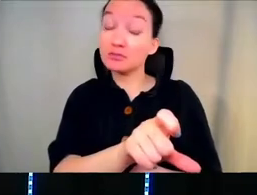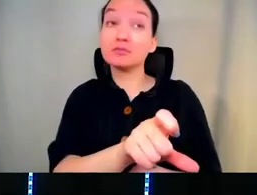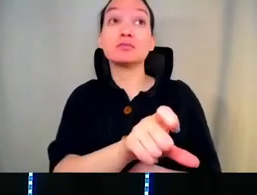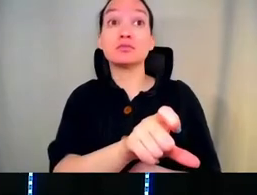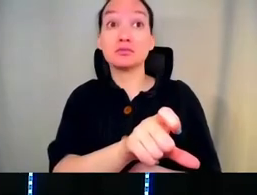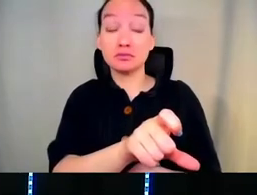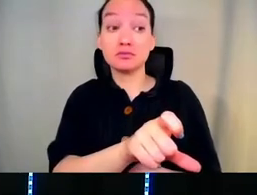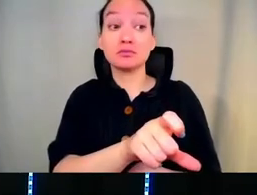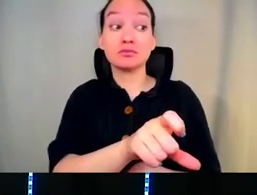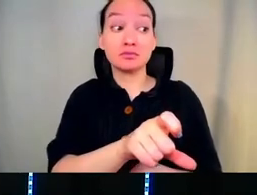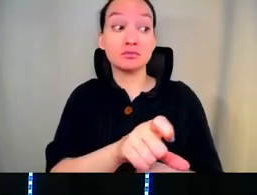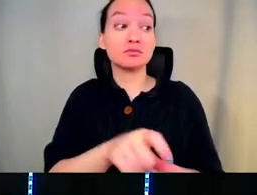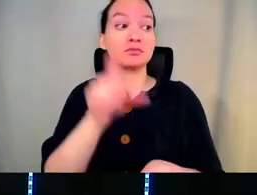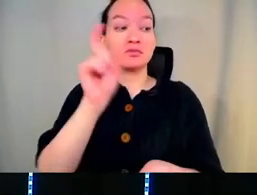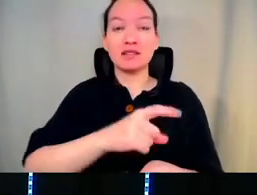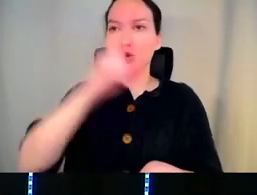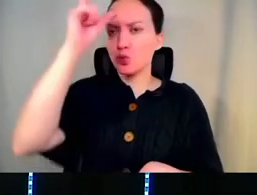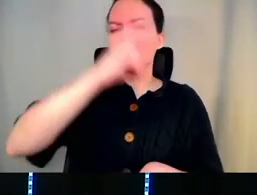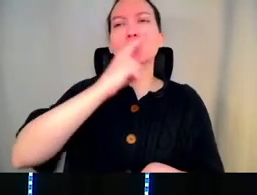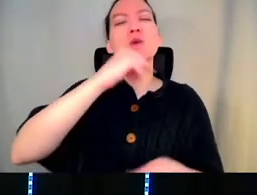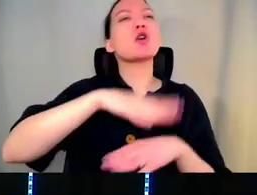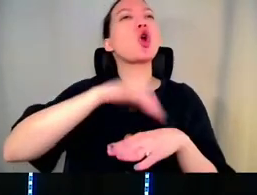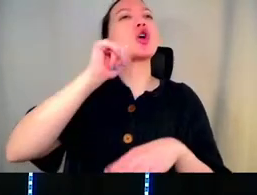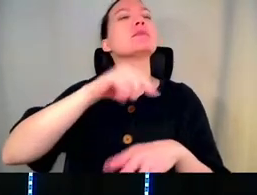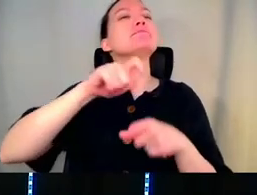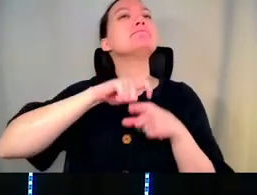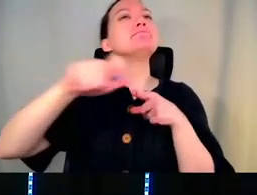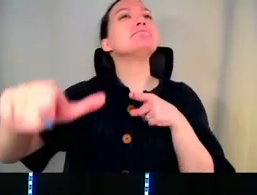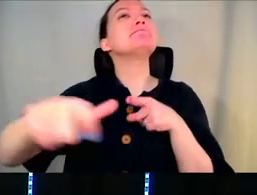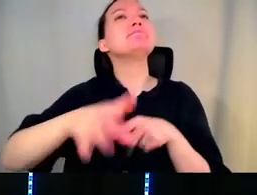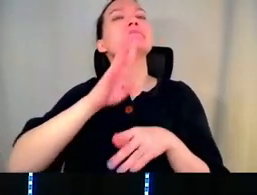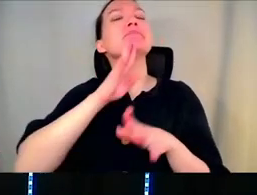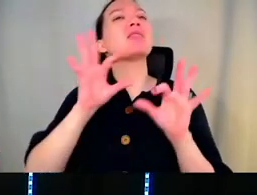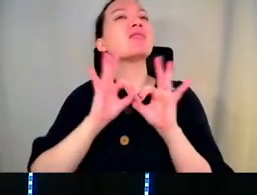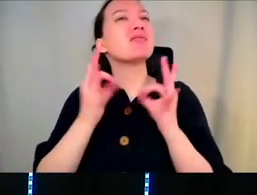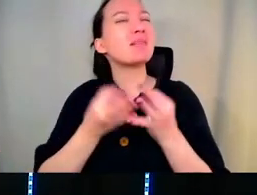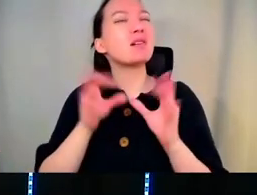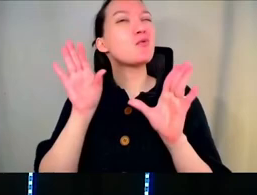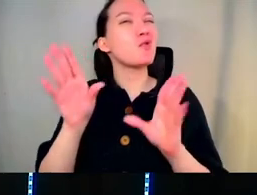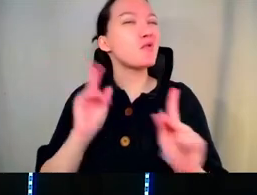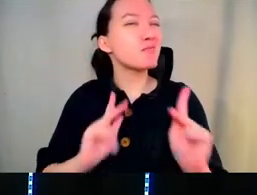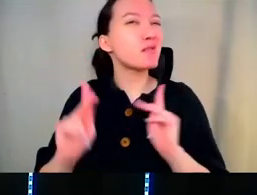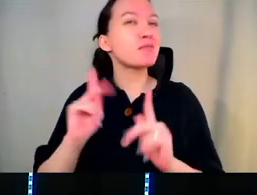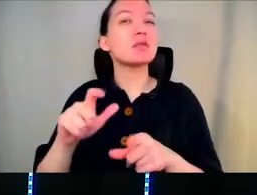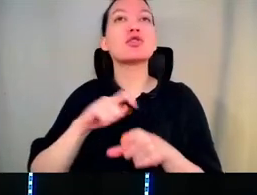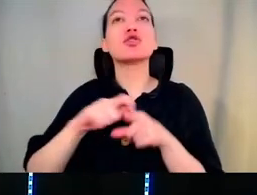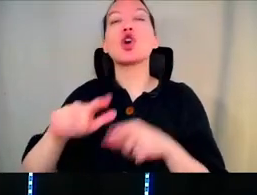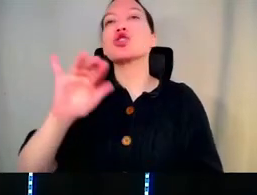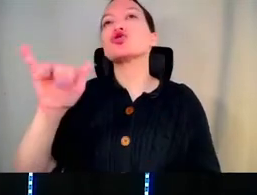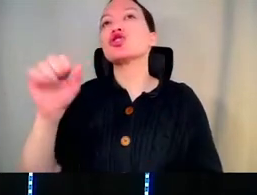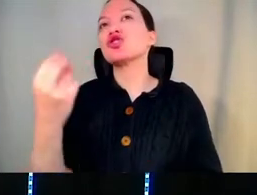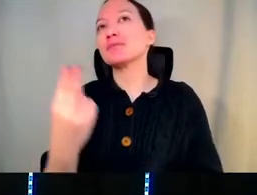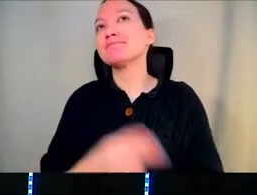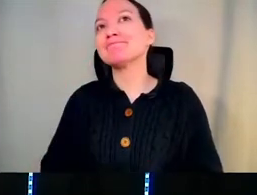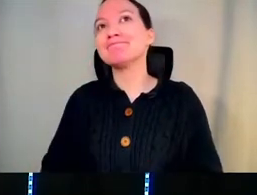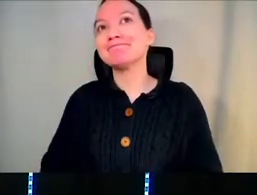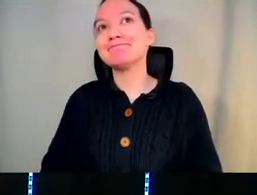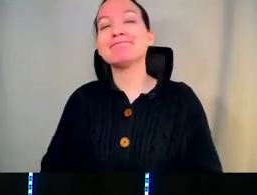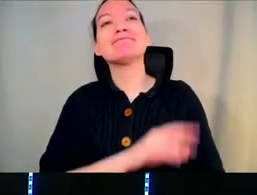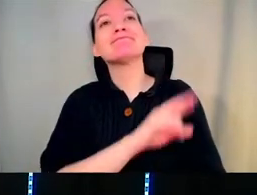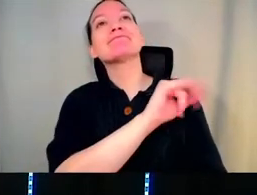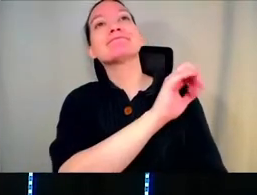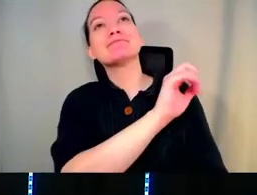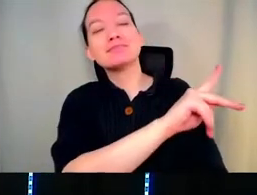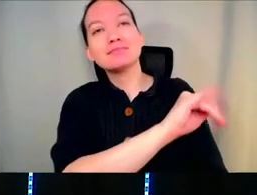like, we needed wisdom. Do you know who we called? We talked to family, we talked to wonderful people in our life. We called Josh. We called Ricky and